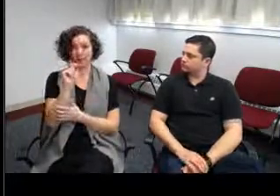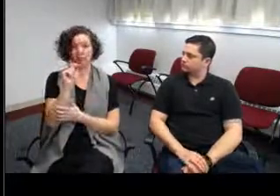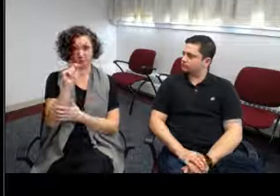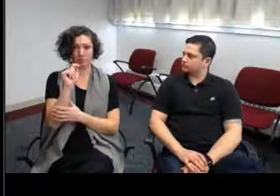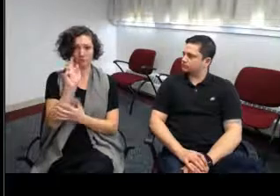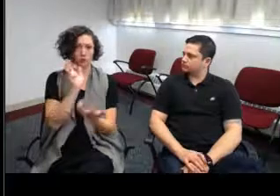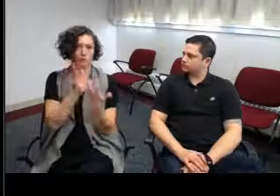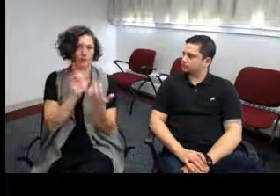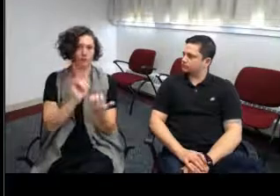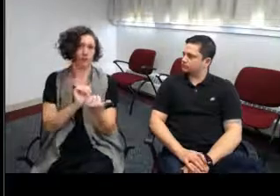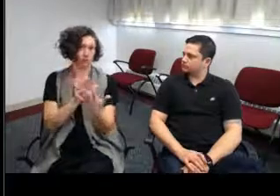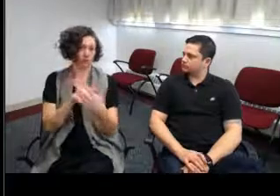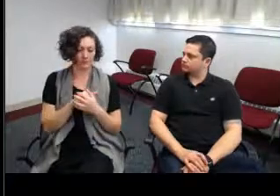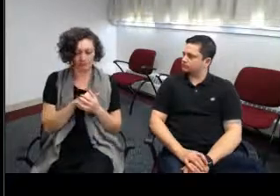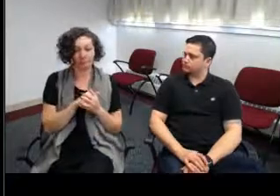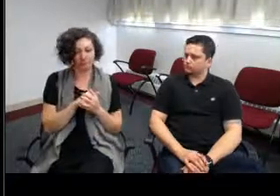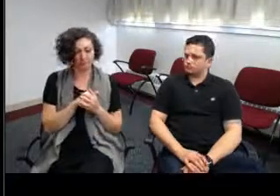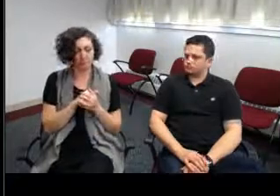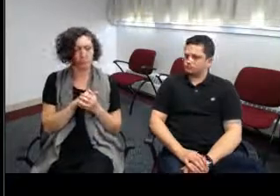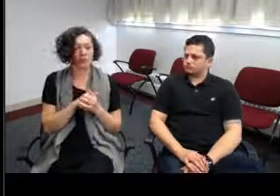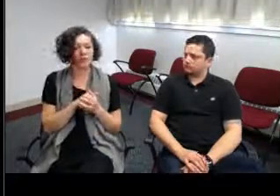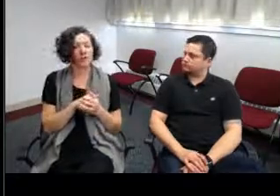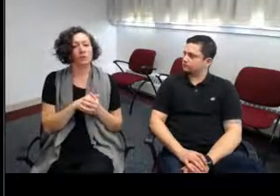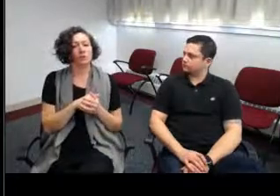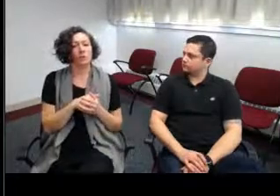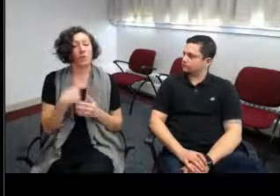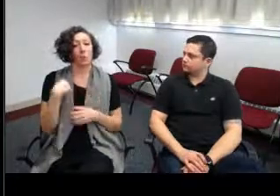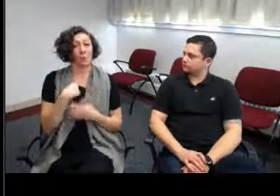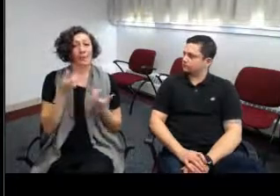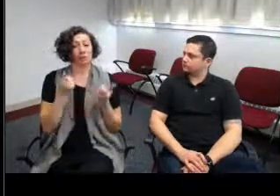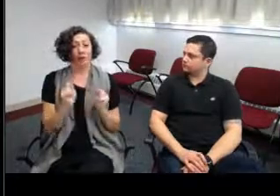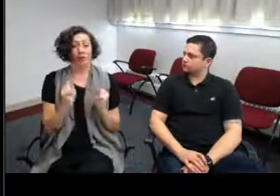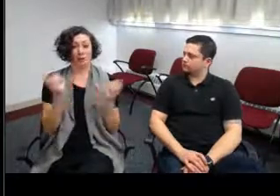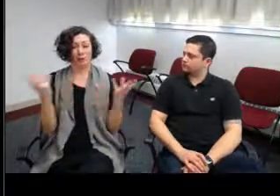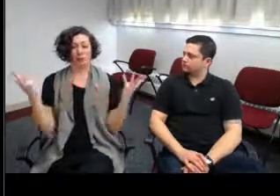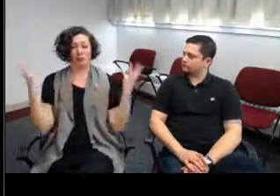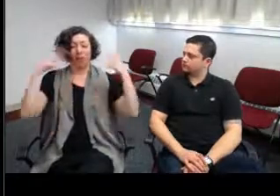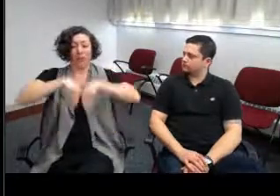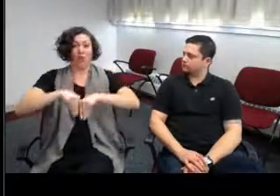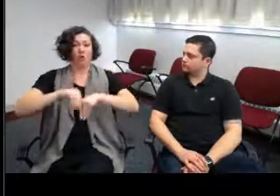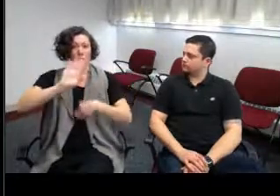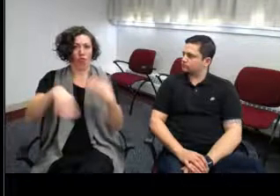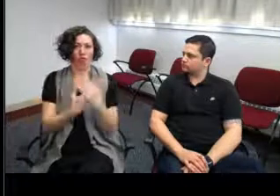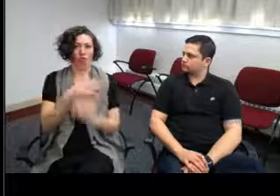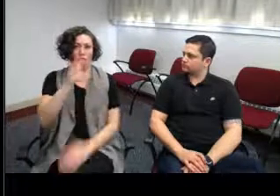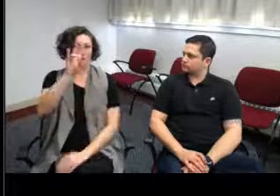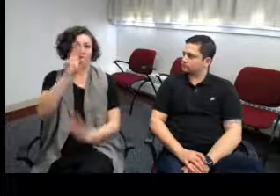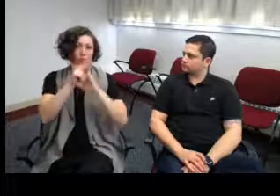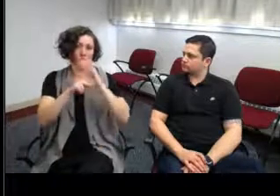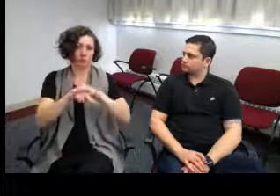a deaf-friendly toolkit to use with those clients. So